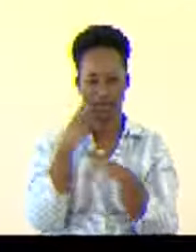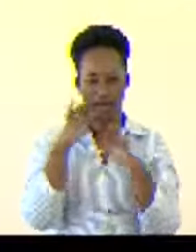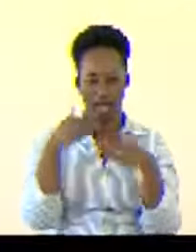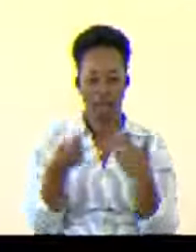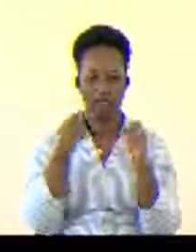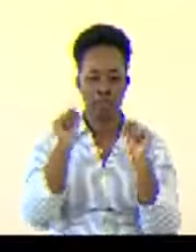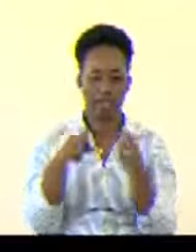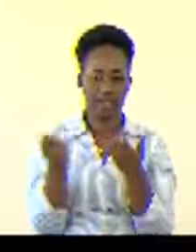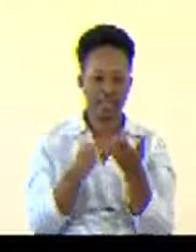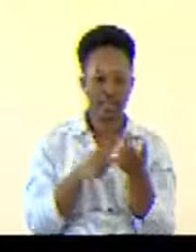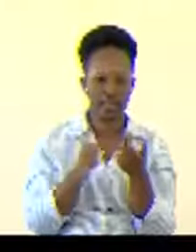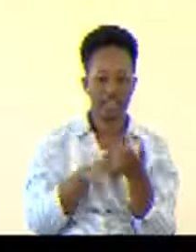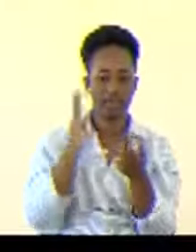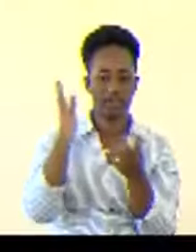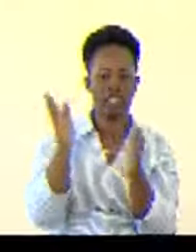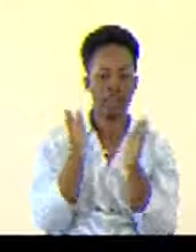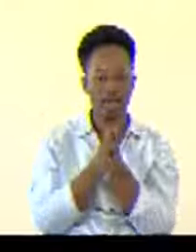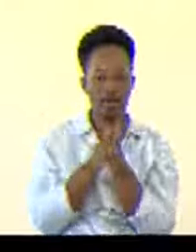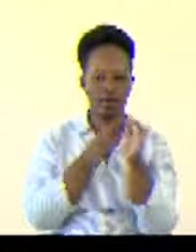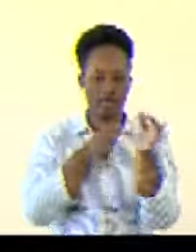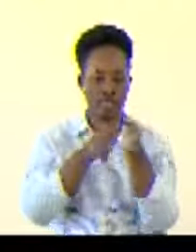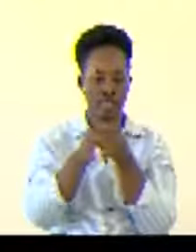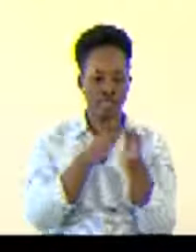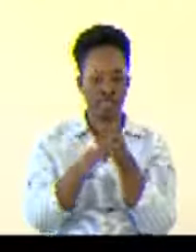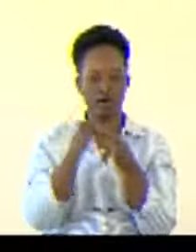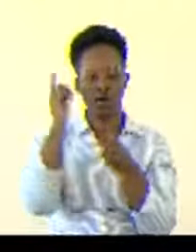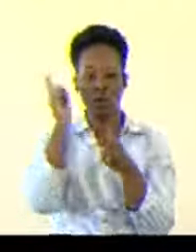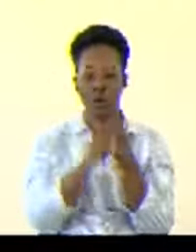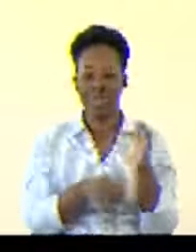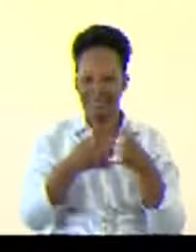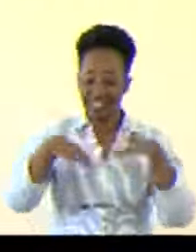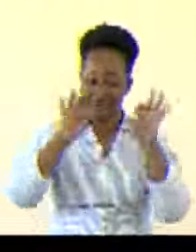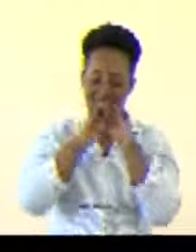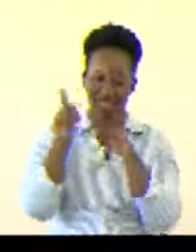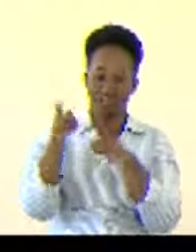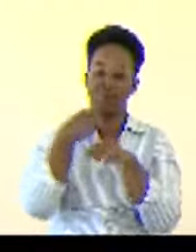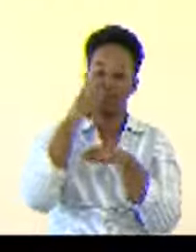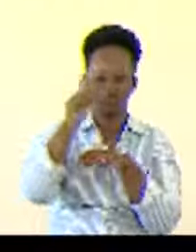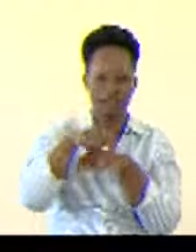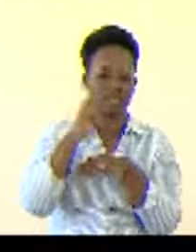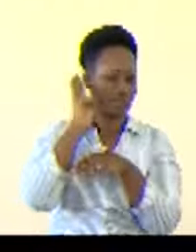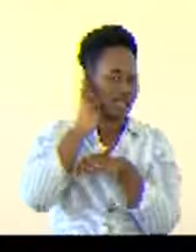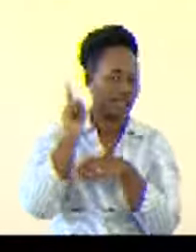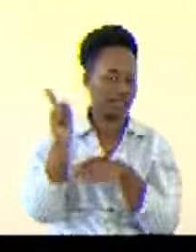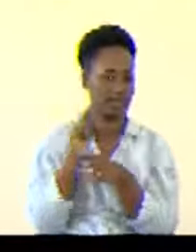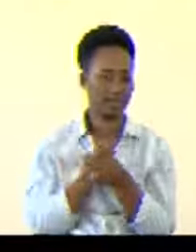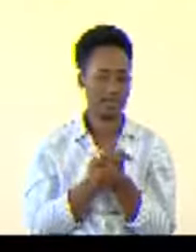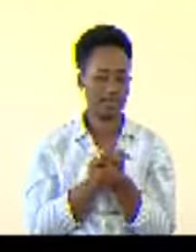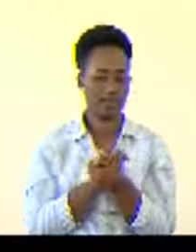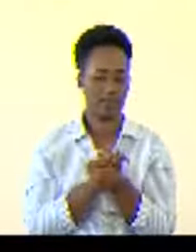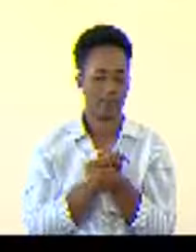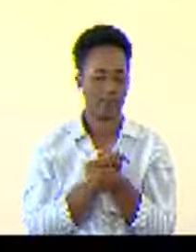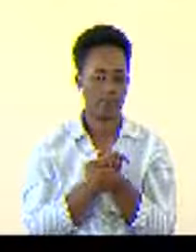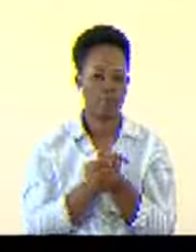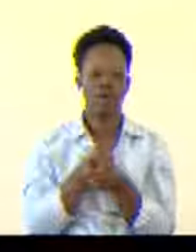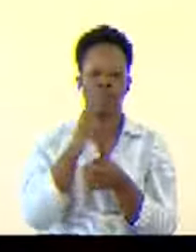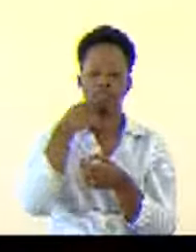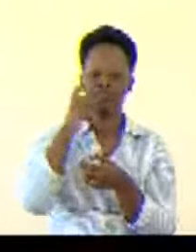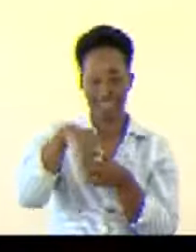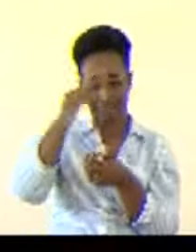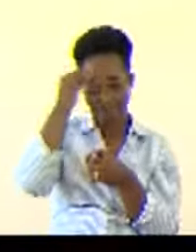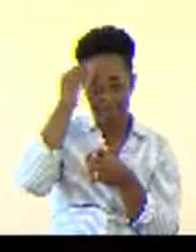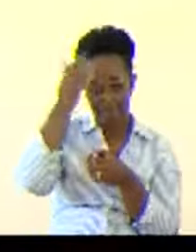calculate this and we interpret. So what matters here, you must master these formulas. You must get these formulas and you